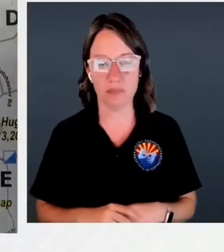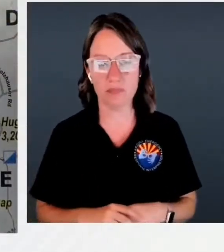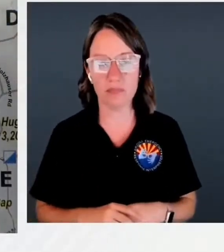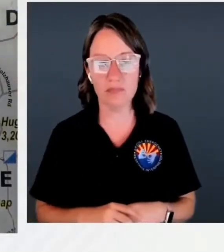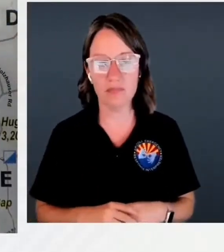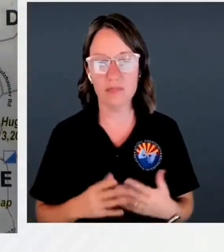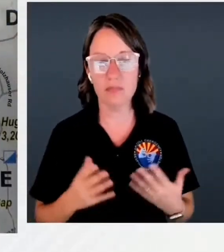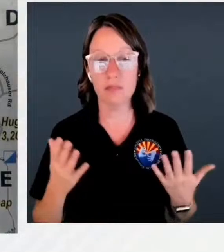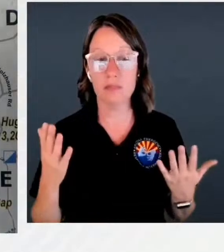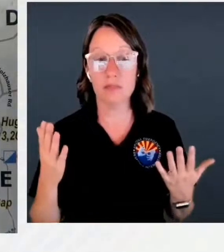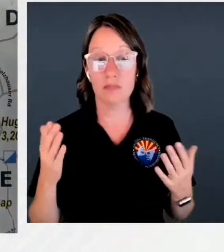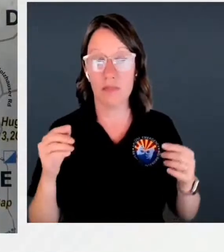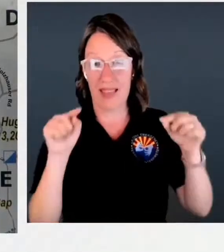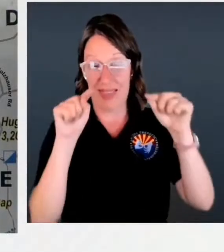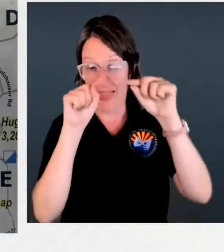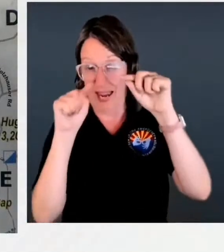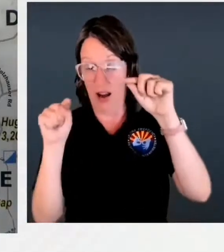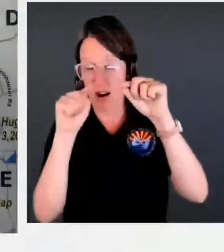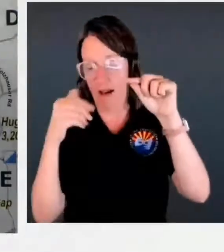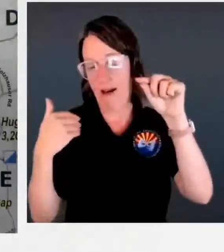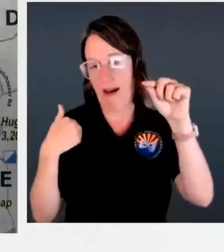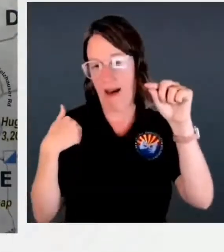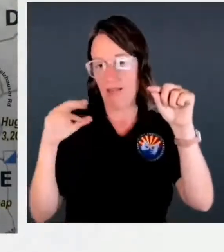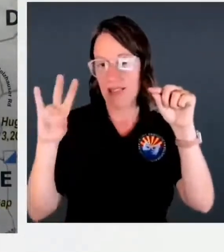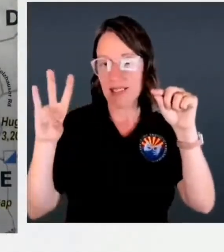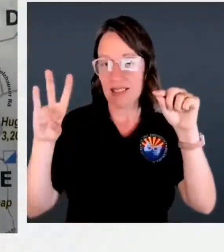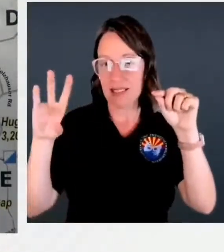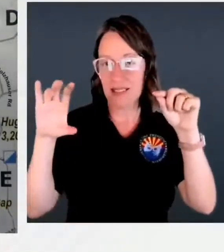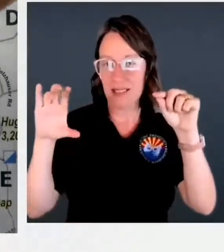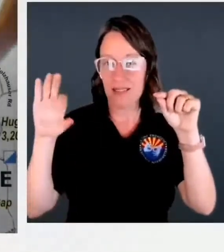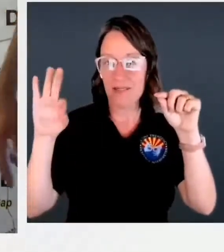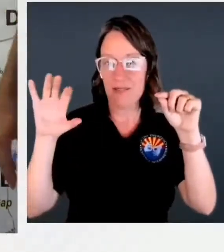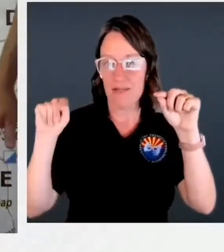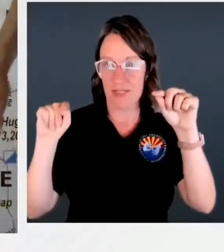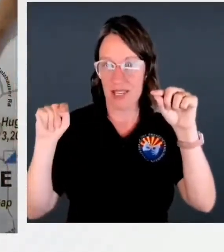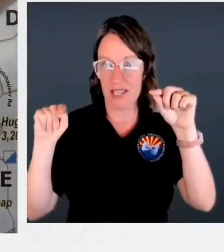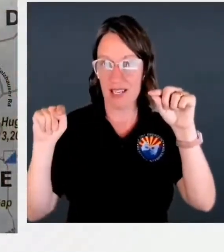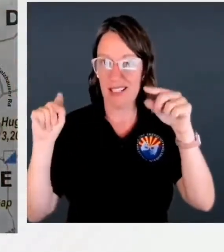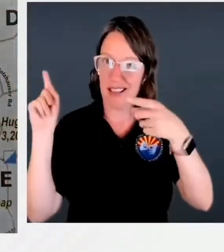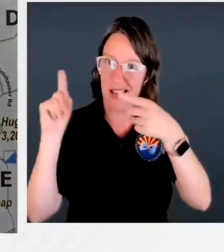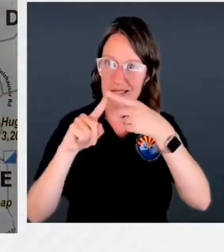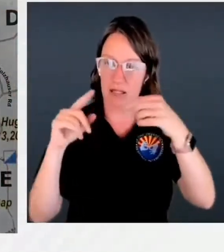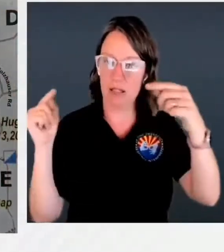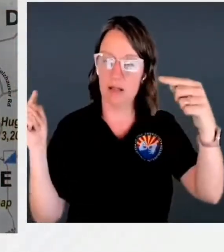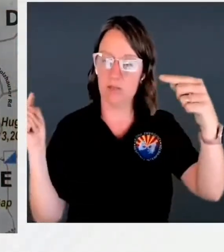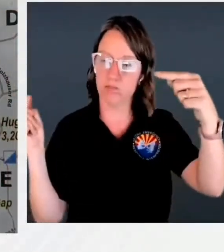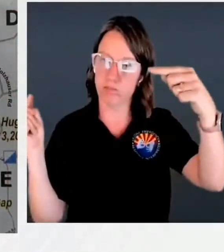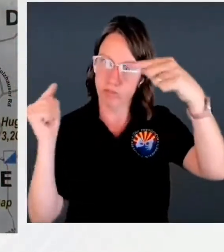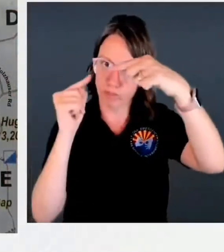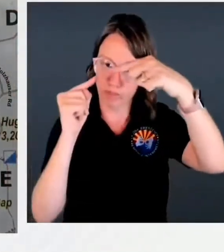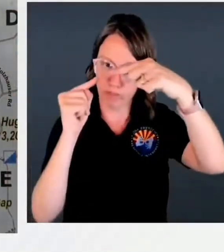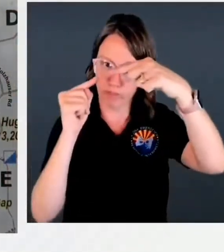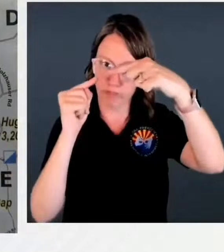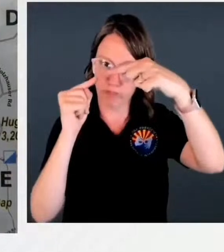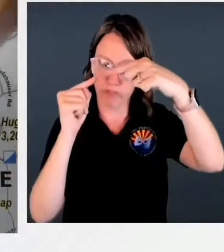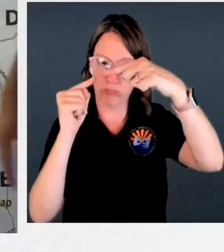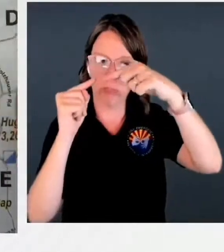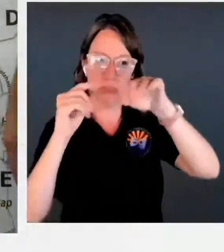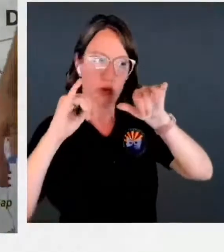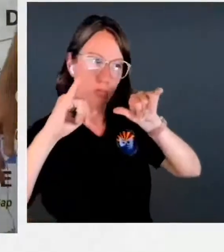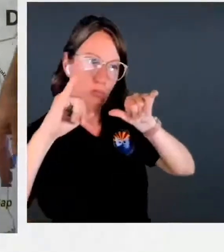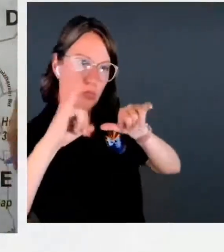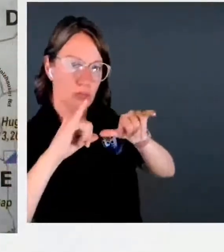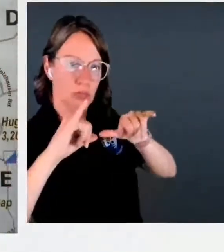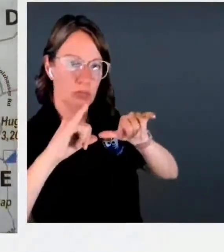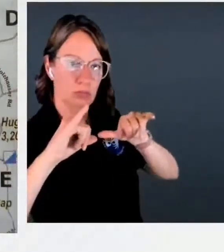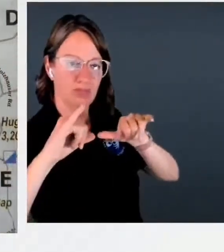feet from completing it down there, and we intend to bring it back and tie it back into the main fire to secure this south edge